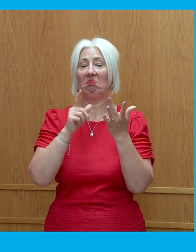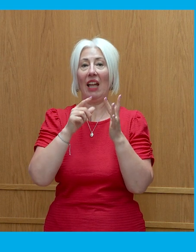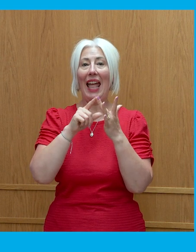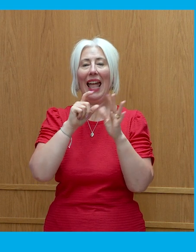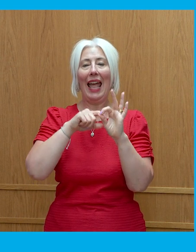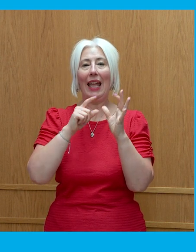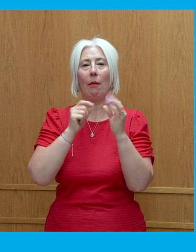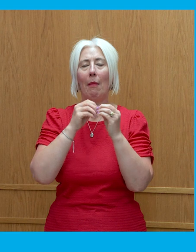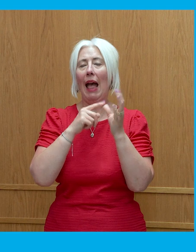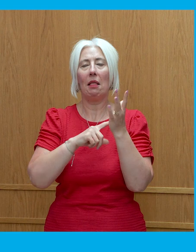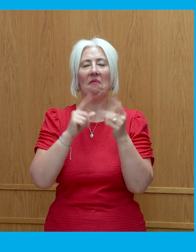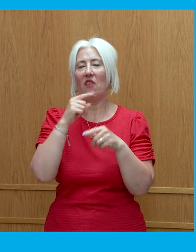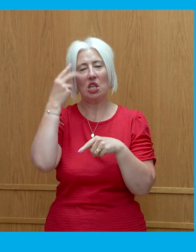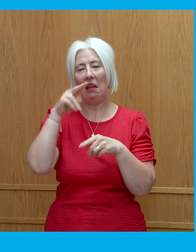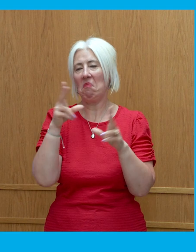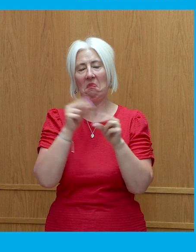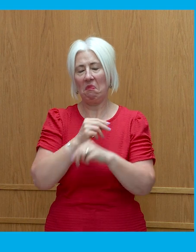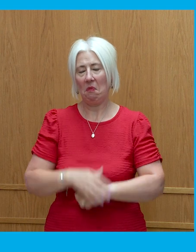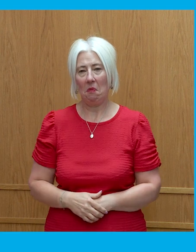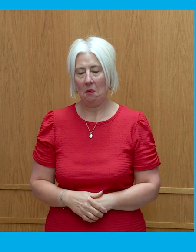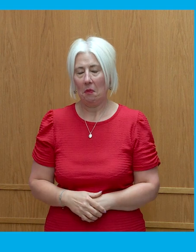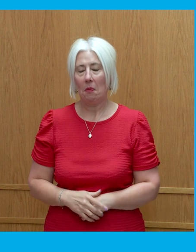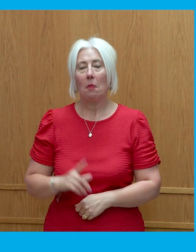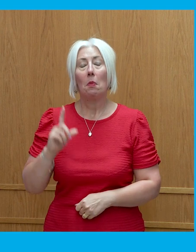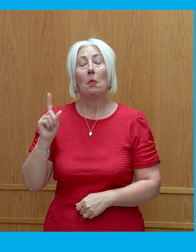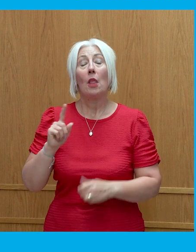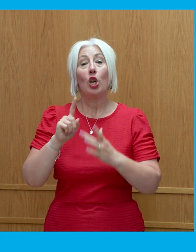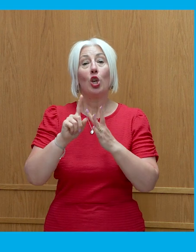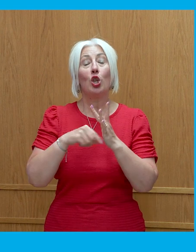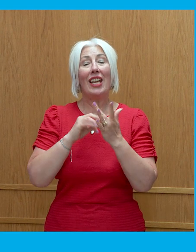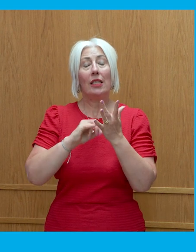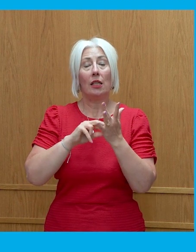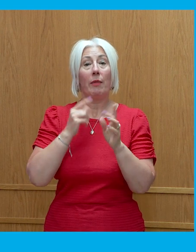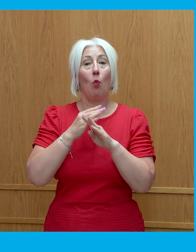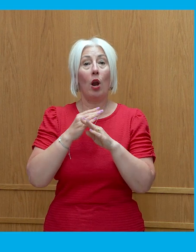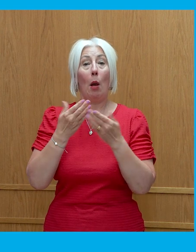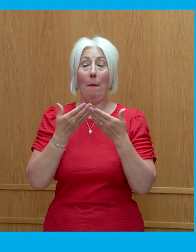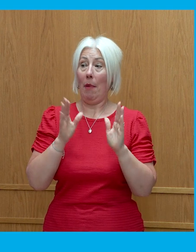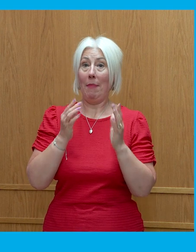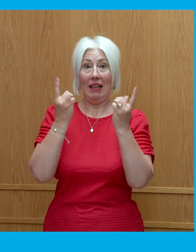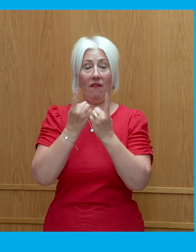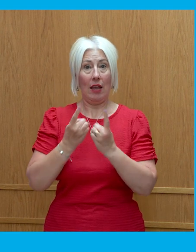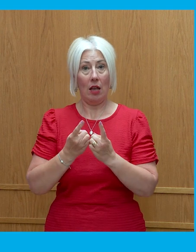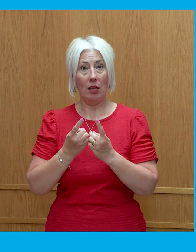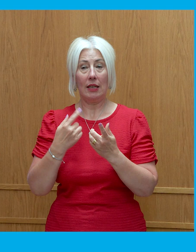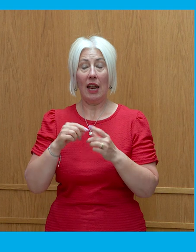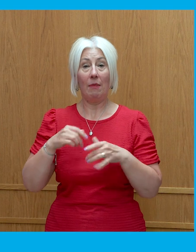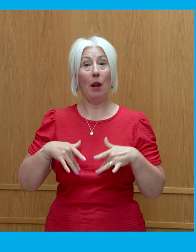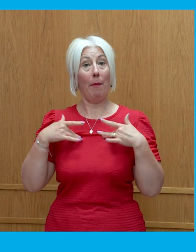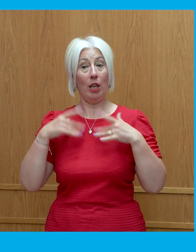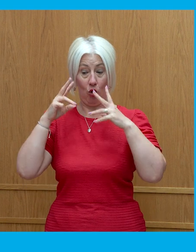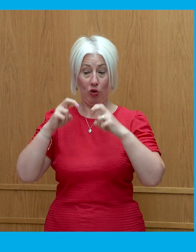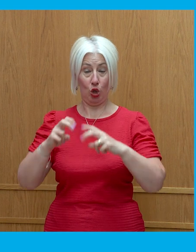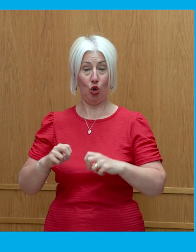partner at RXN Group in Washington, D.C. He has worked in public affairs and opinion research for more than 20 years,